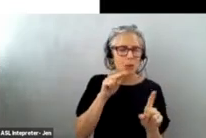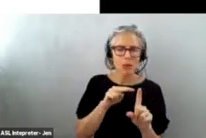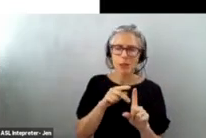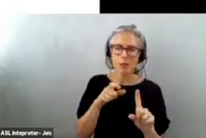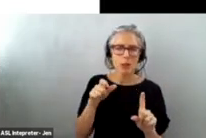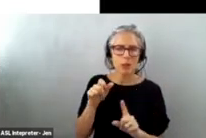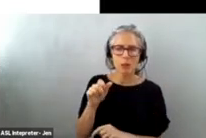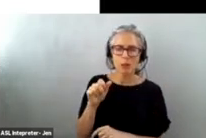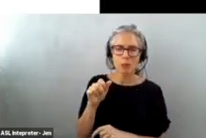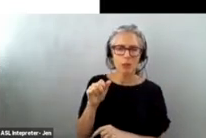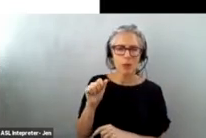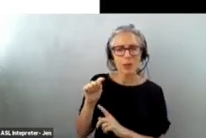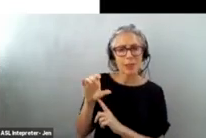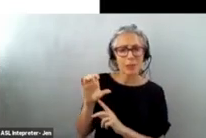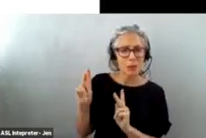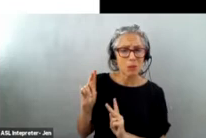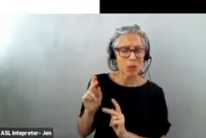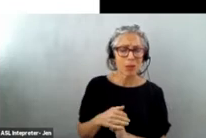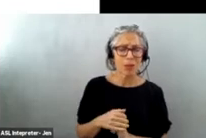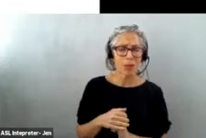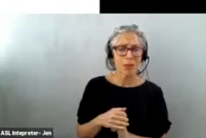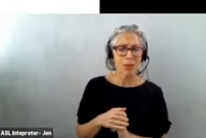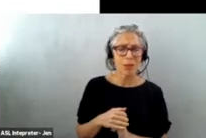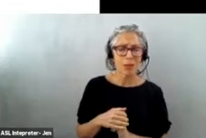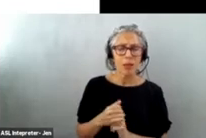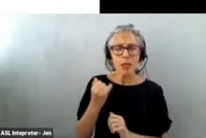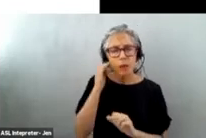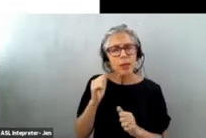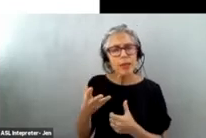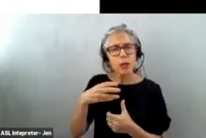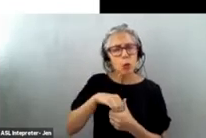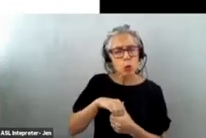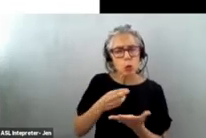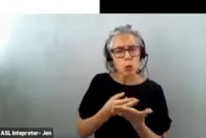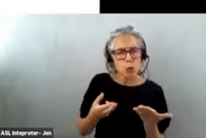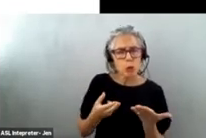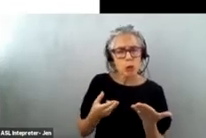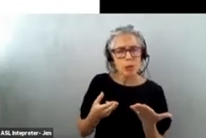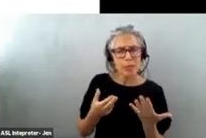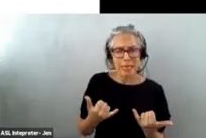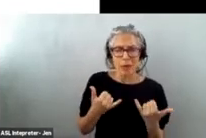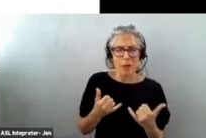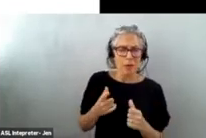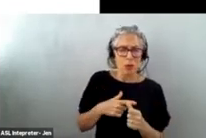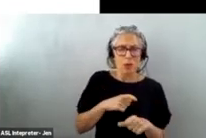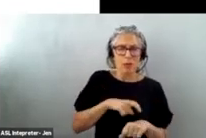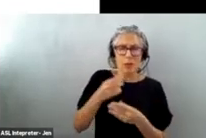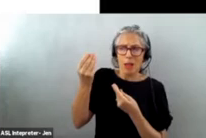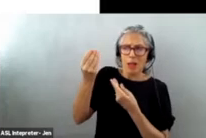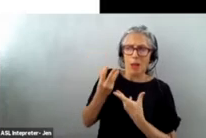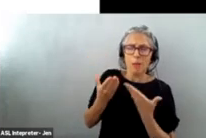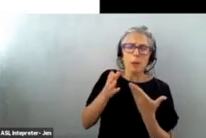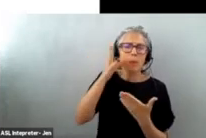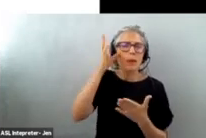from autistic people. And I think that if we are able to include those resources at this first step, parents might be able to